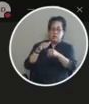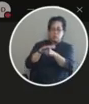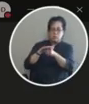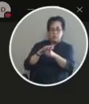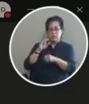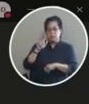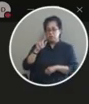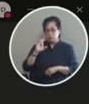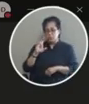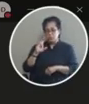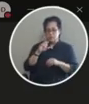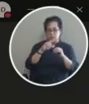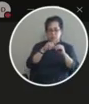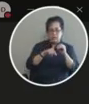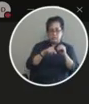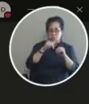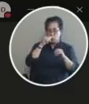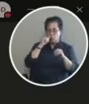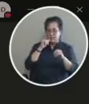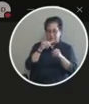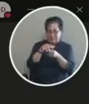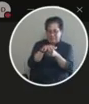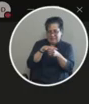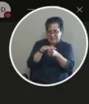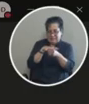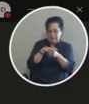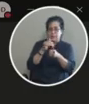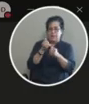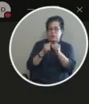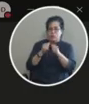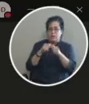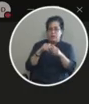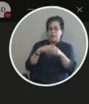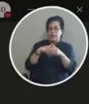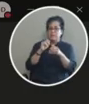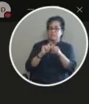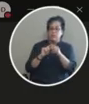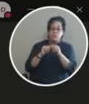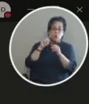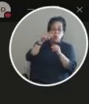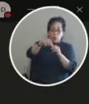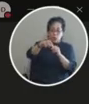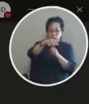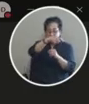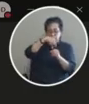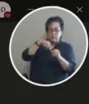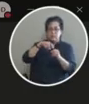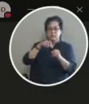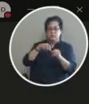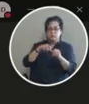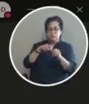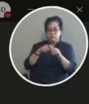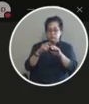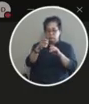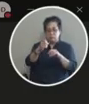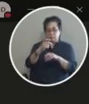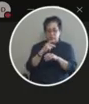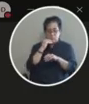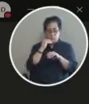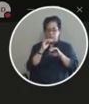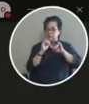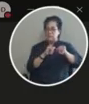is Las Cruces, El Paso, and Ciudad Juarez, anybody who traveled outside that region was to quarantine themselves for 14 days at